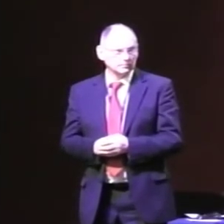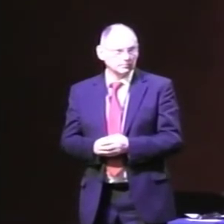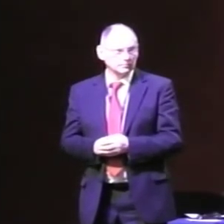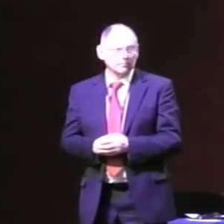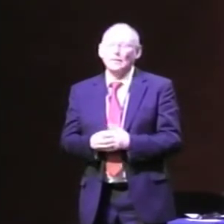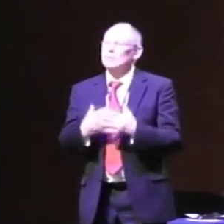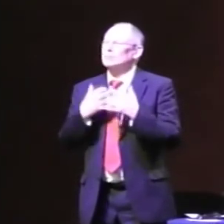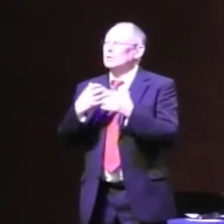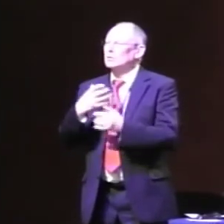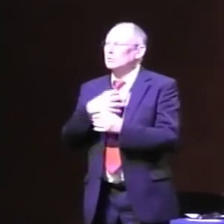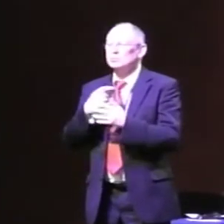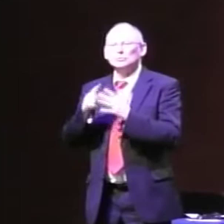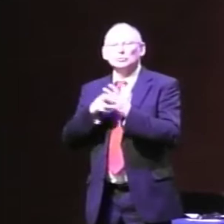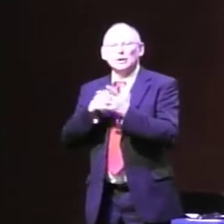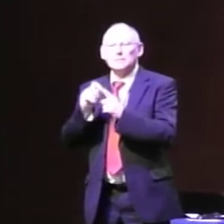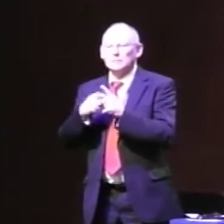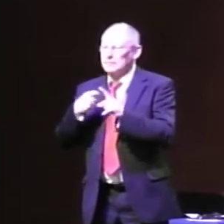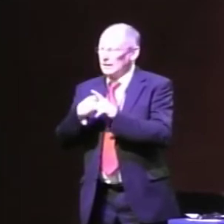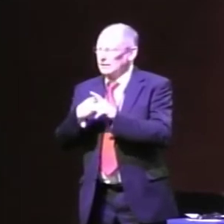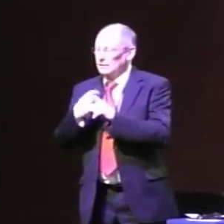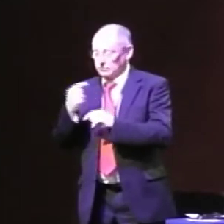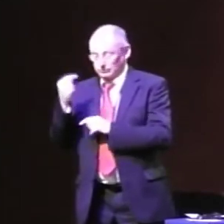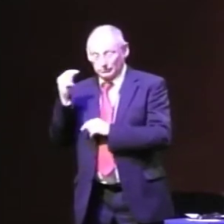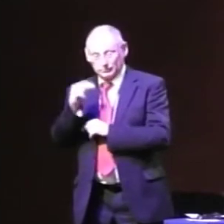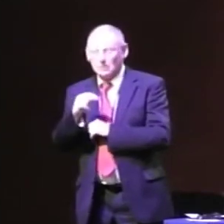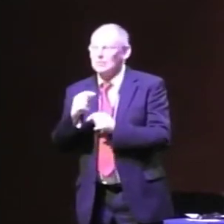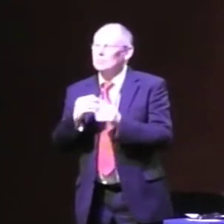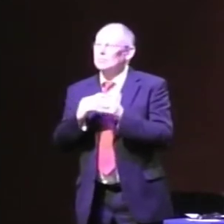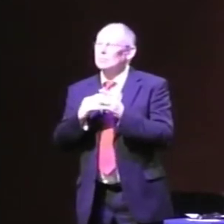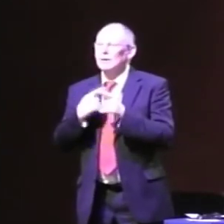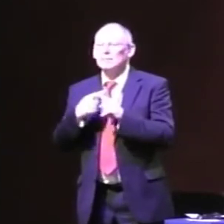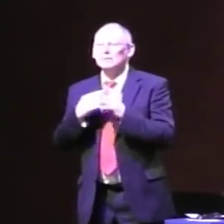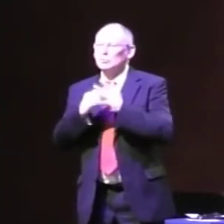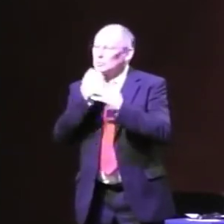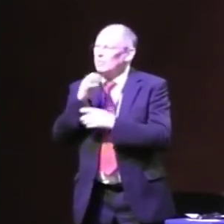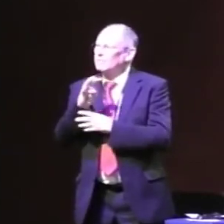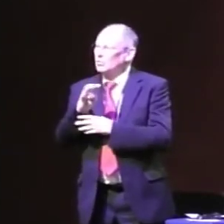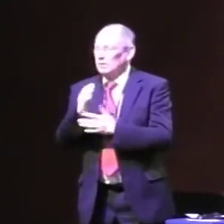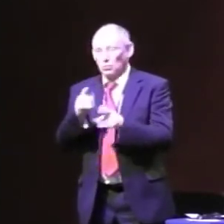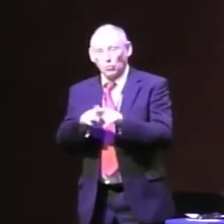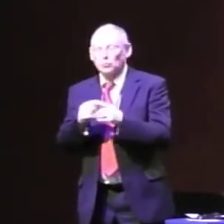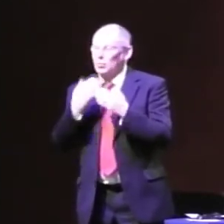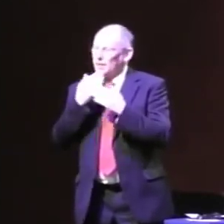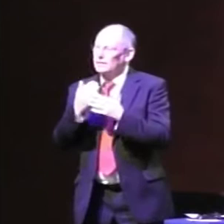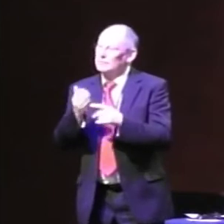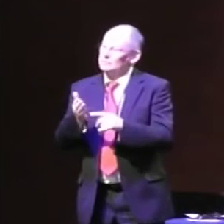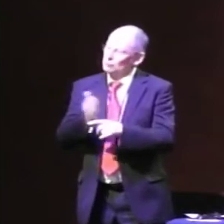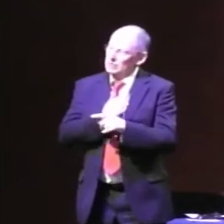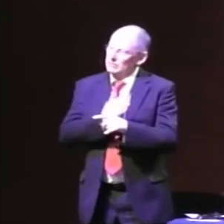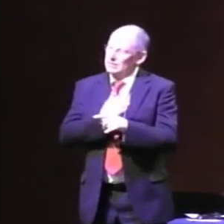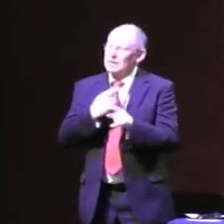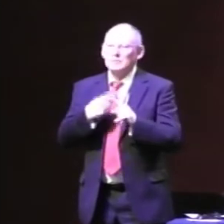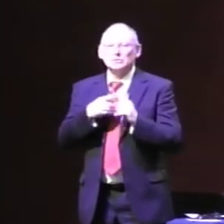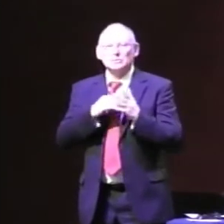President, Congress, Jane Peckham, NASUWT, moving emergency motion 14 and thanking previous colleagues for